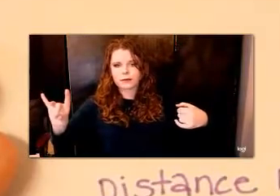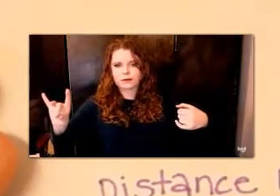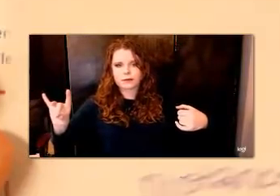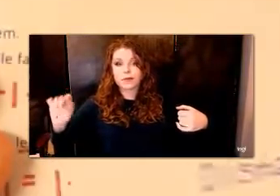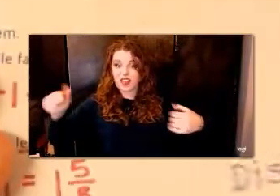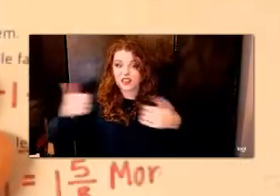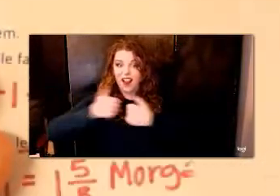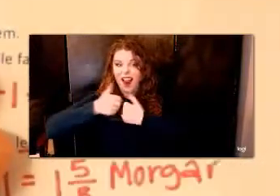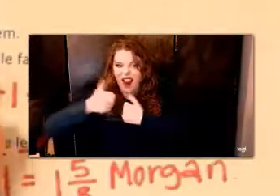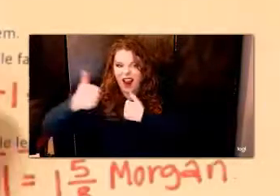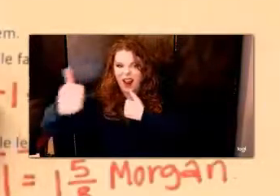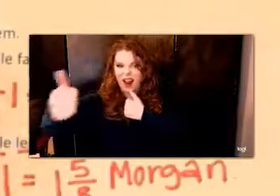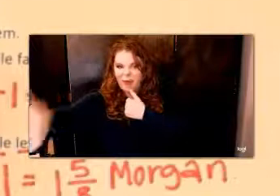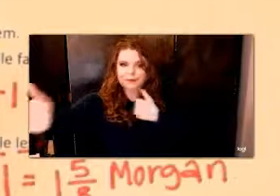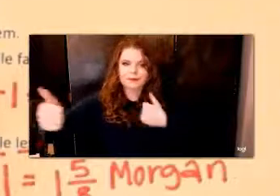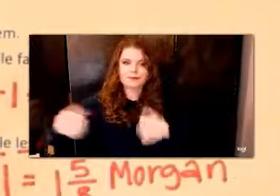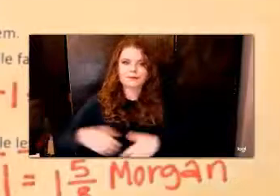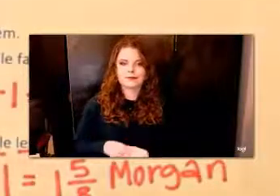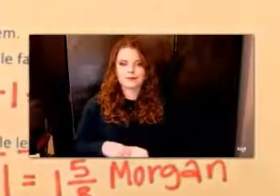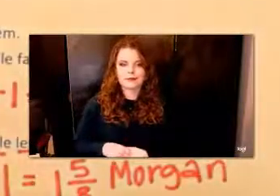That's the furthest distance.